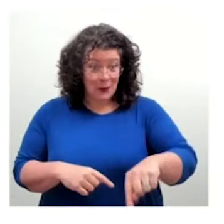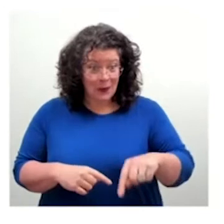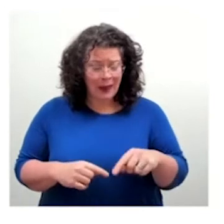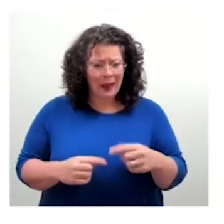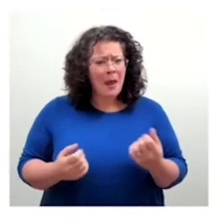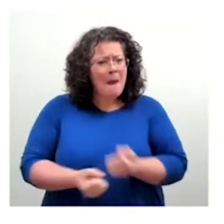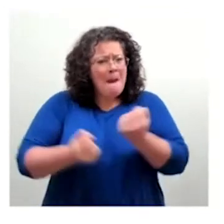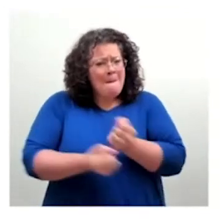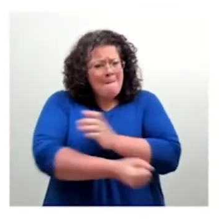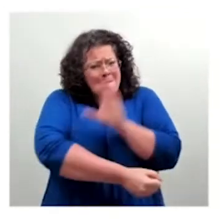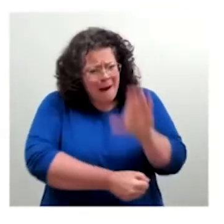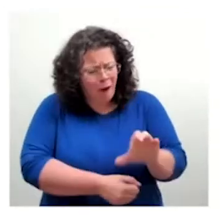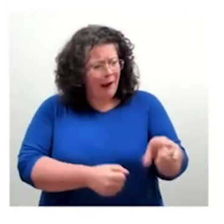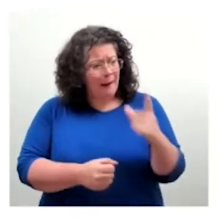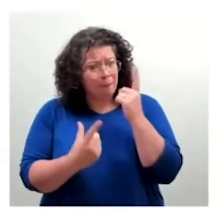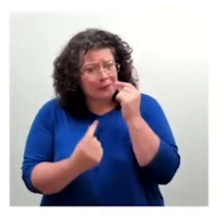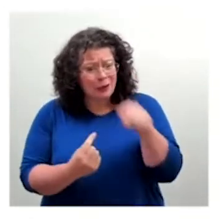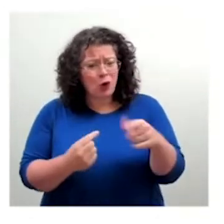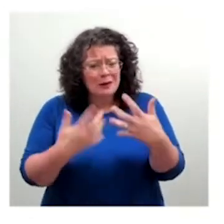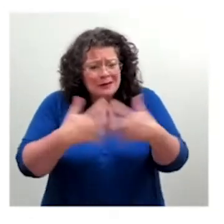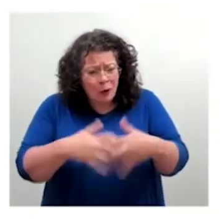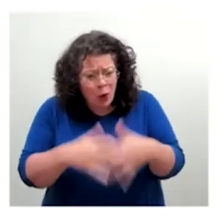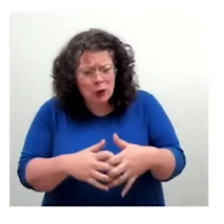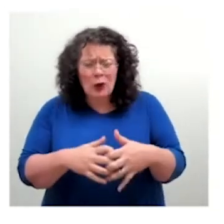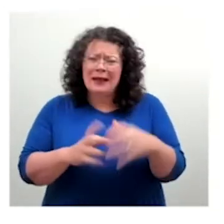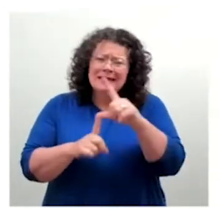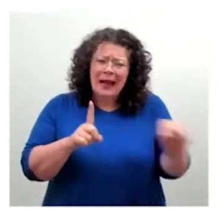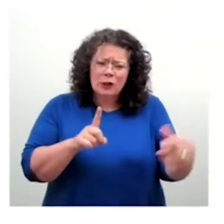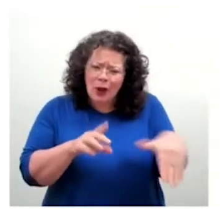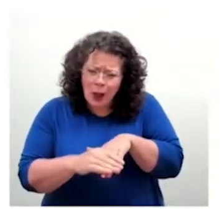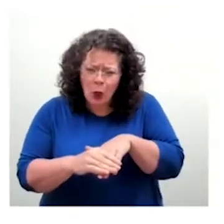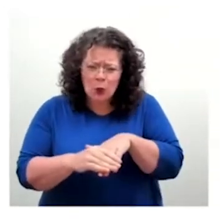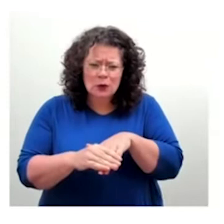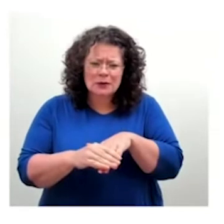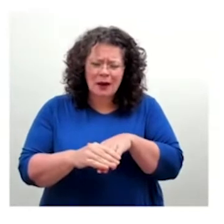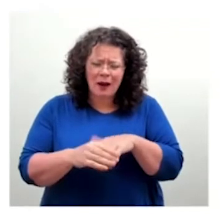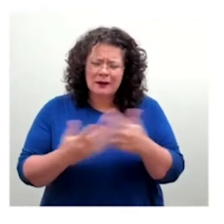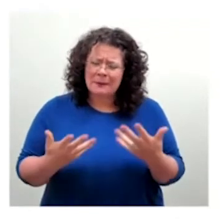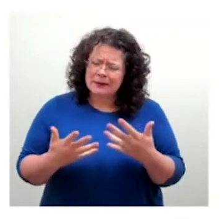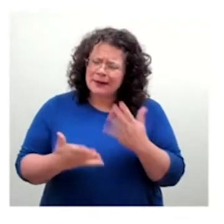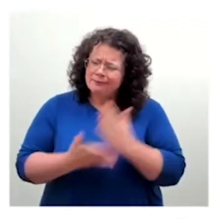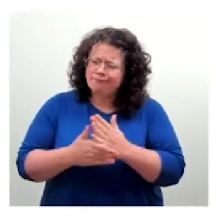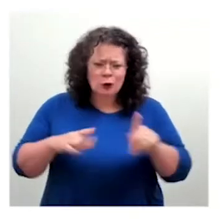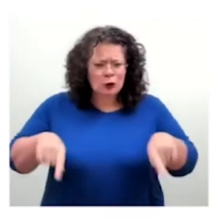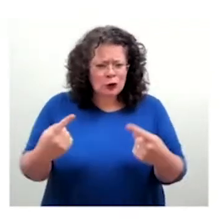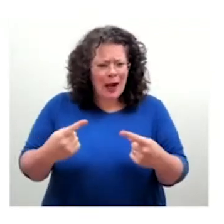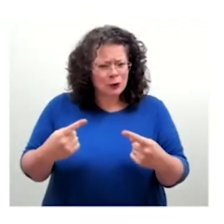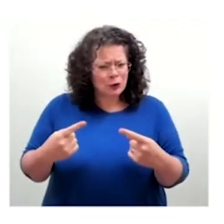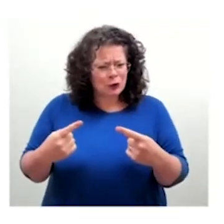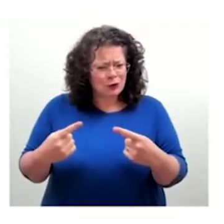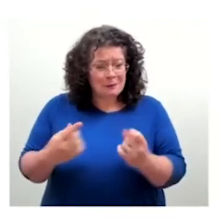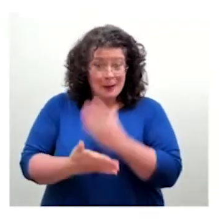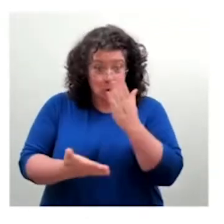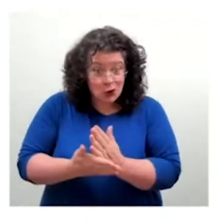sure that it's a root and branch thing, both within our organizations, within our teams, but also, you know, across the country and